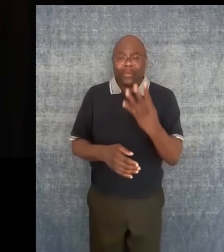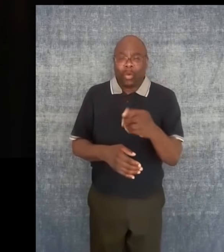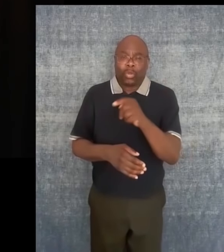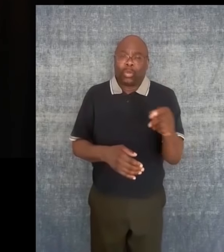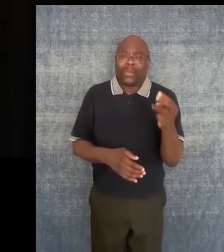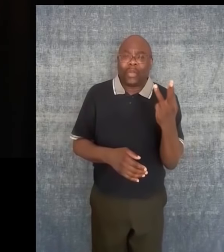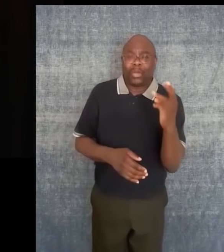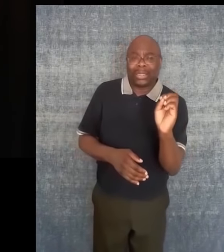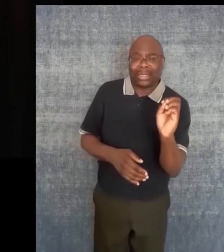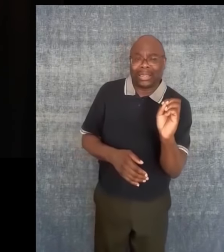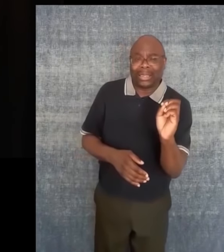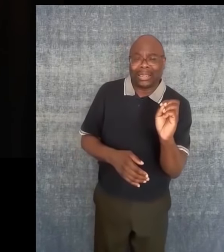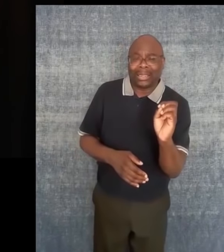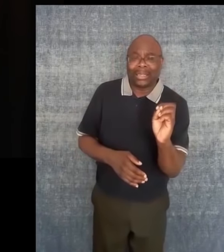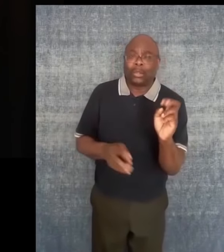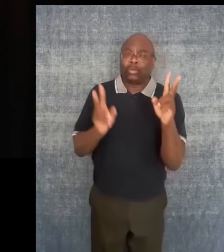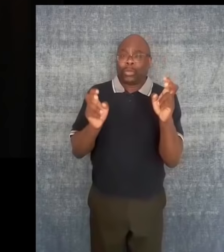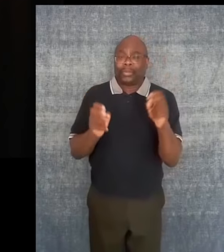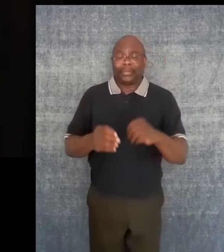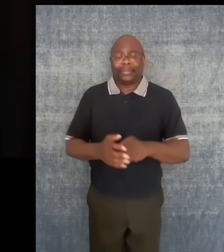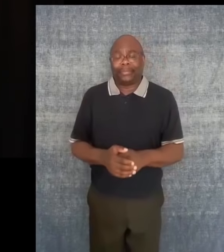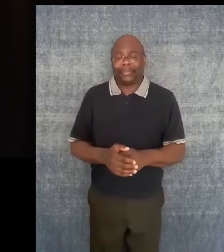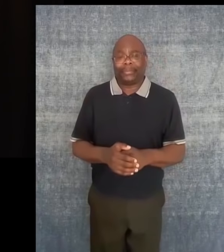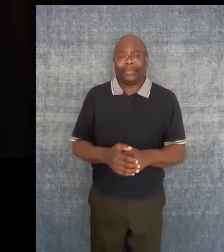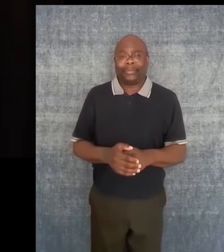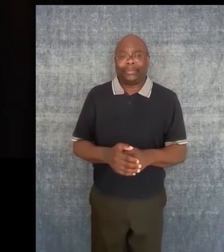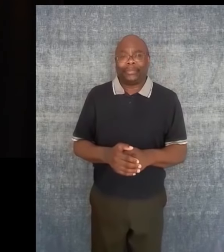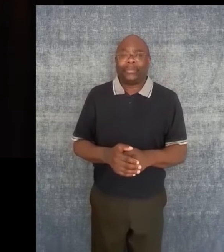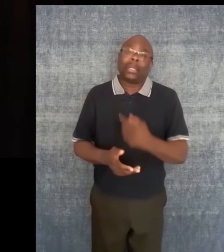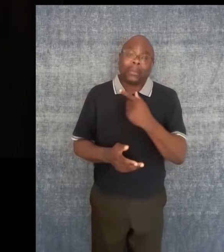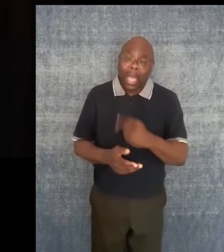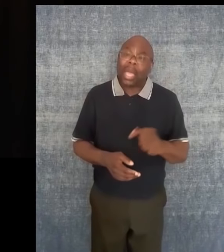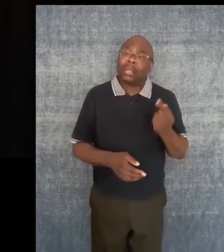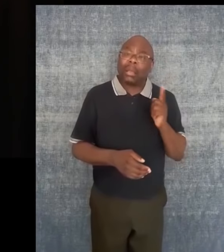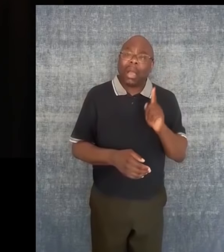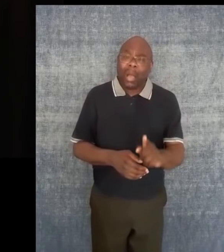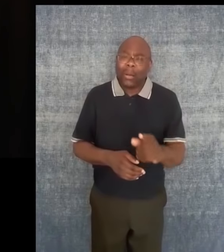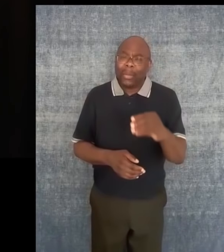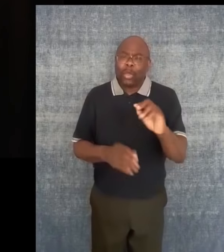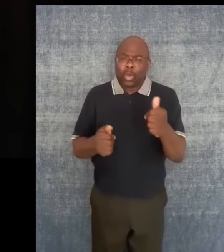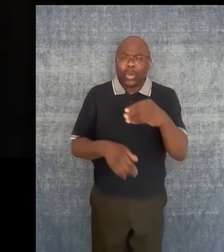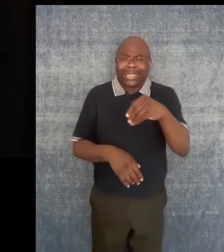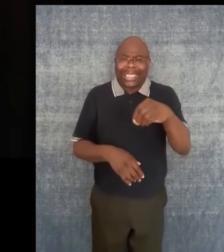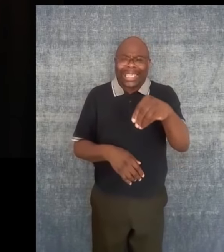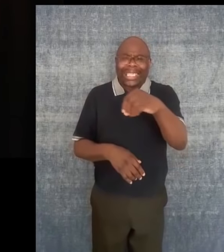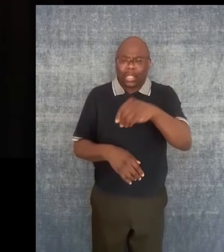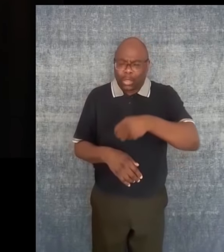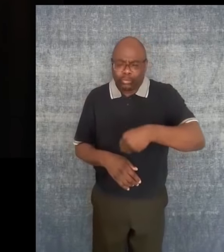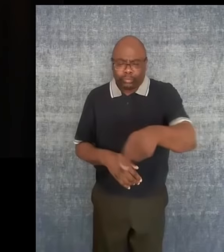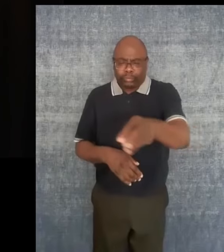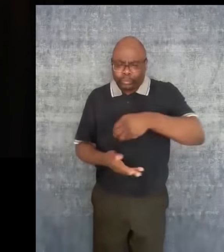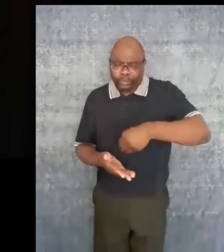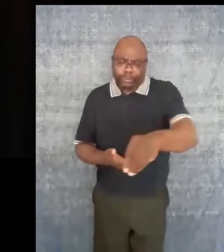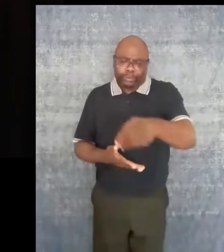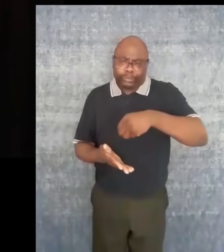to 30. It says this. It says that a man came and he sowed good seed into the soil